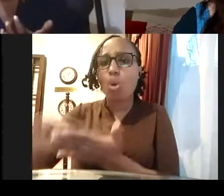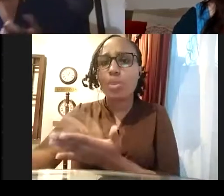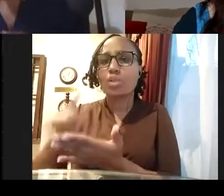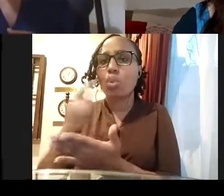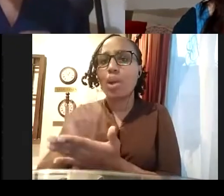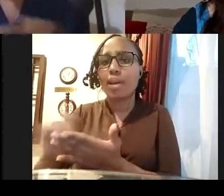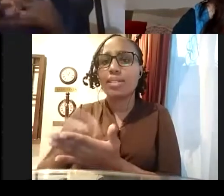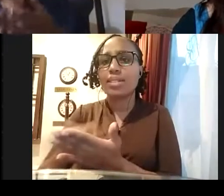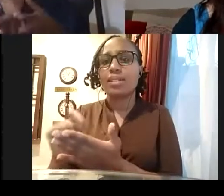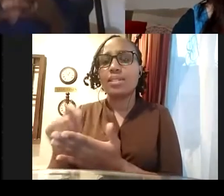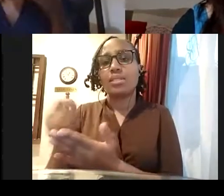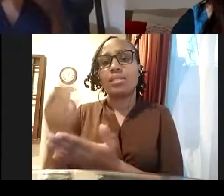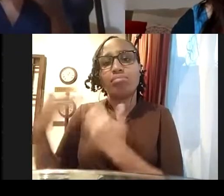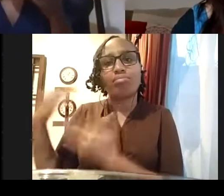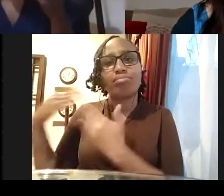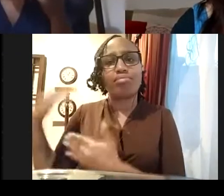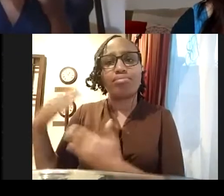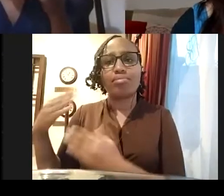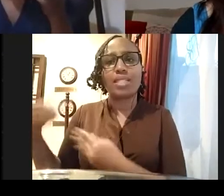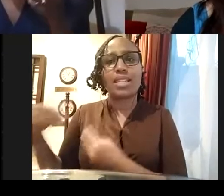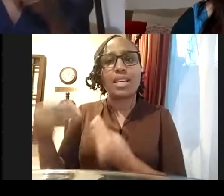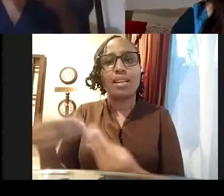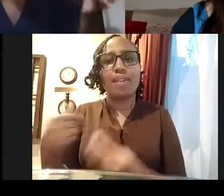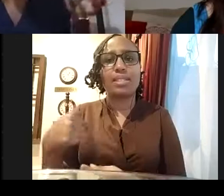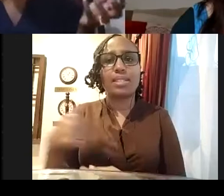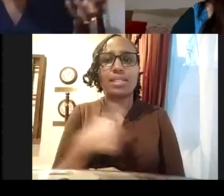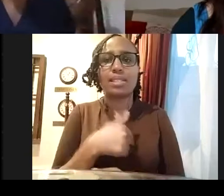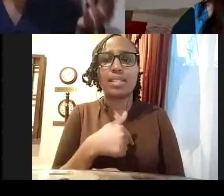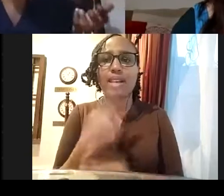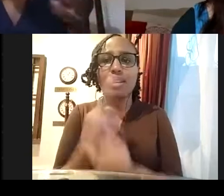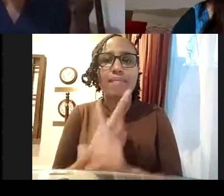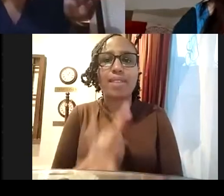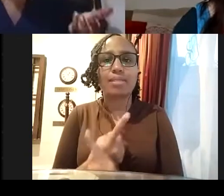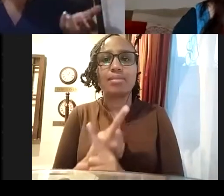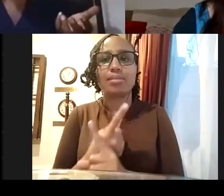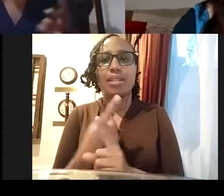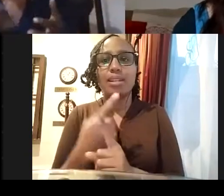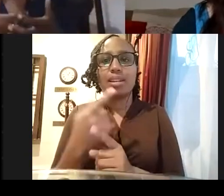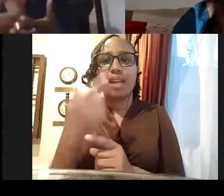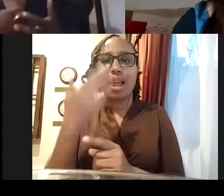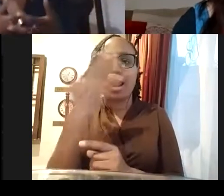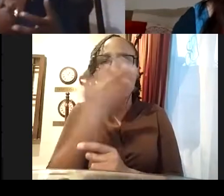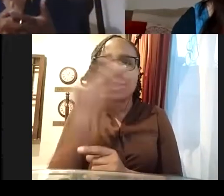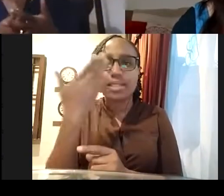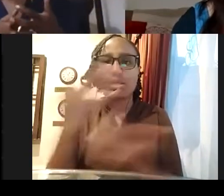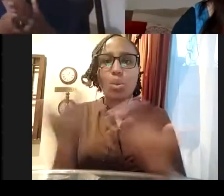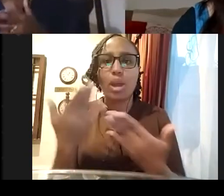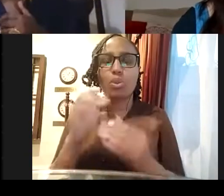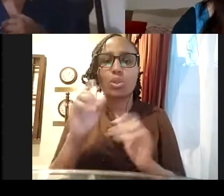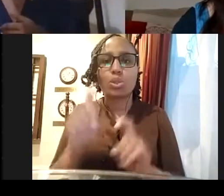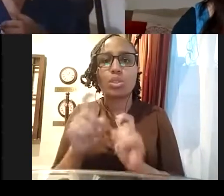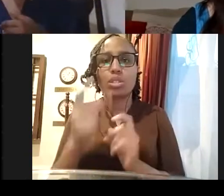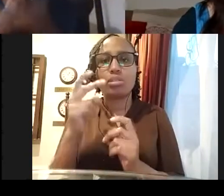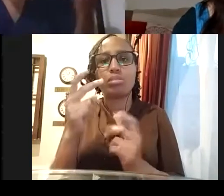we're living in, and who are trying to give us different lenses through which to see each other. And those books need to be what our children